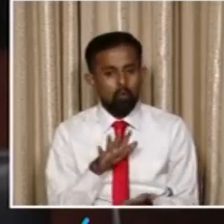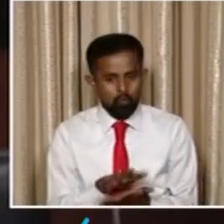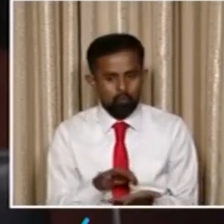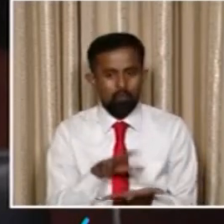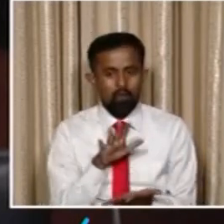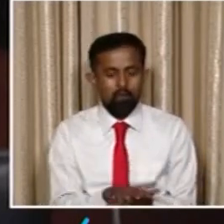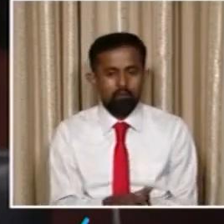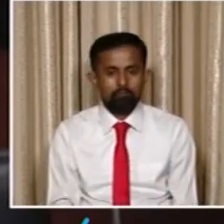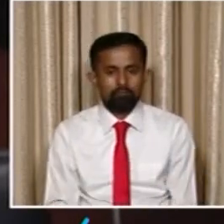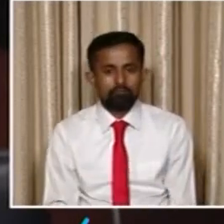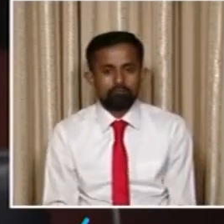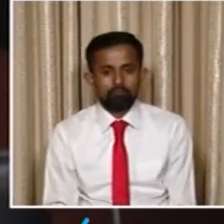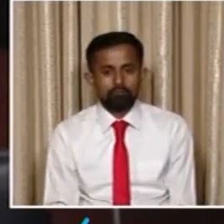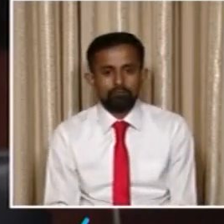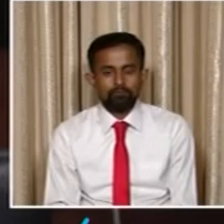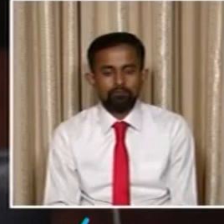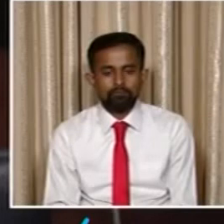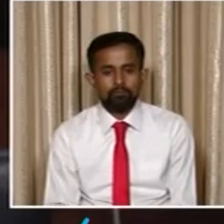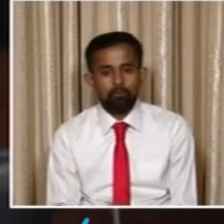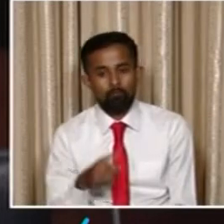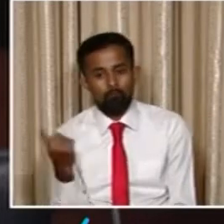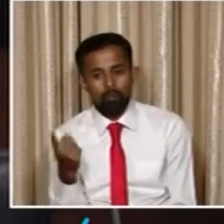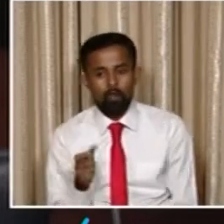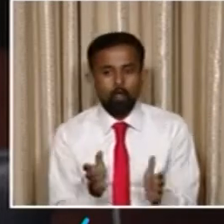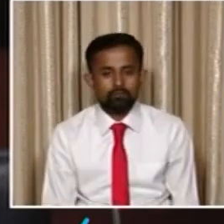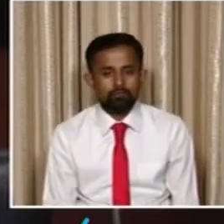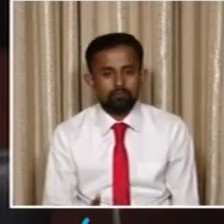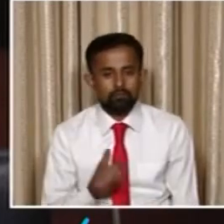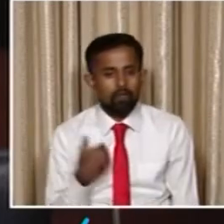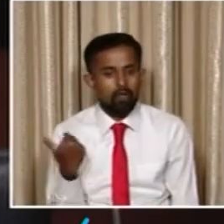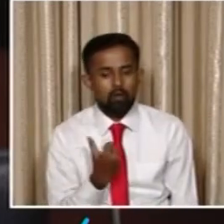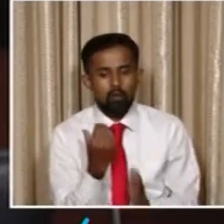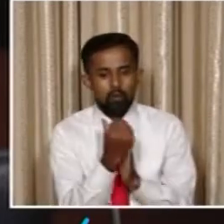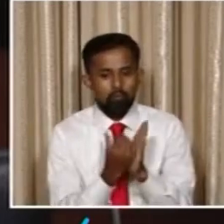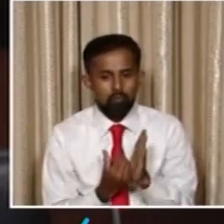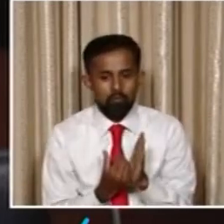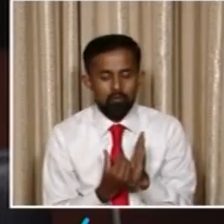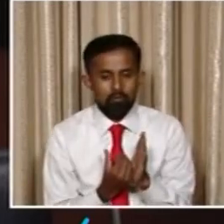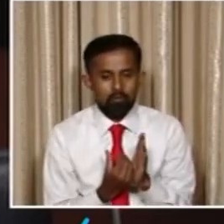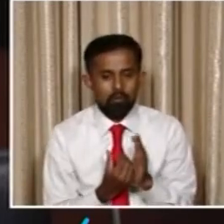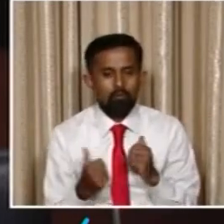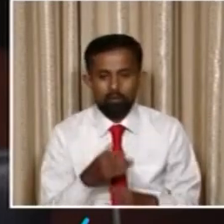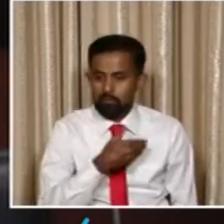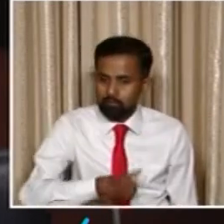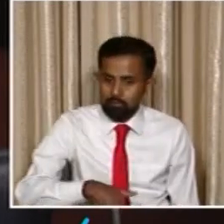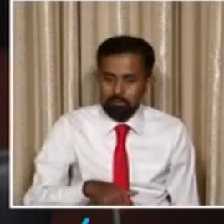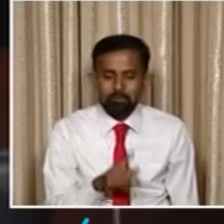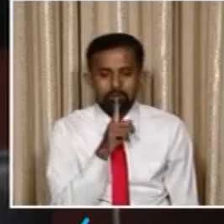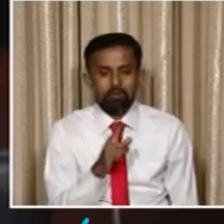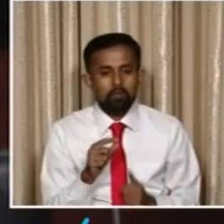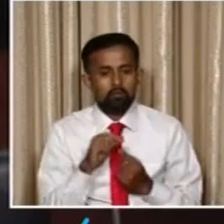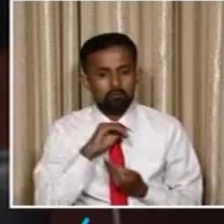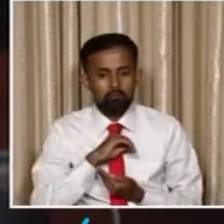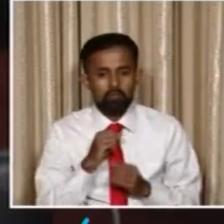way and say an interim committee will cause any problem. I think we should move away from that. Cricket is not a private organization. Cricket is